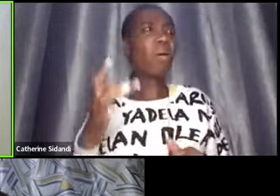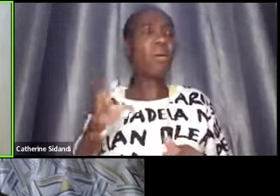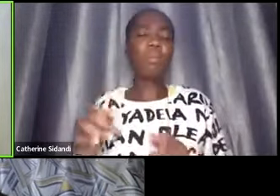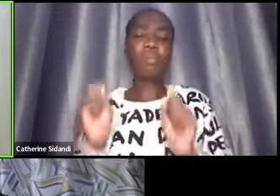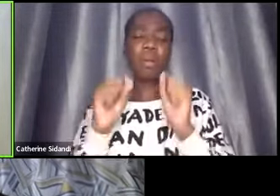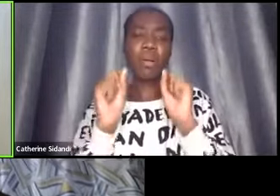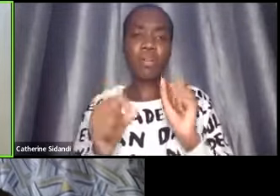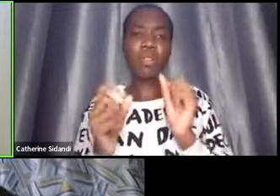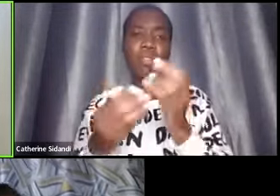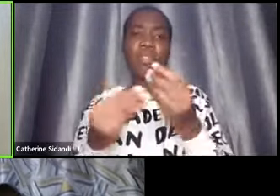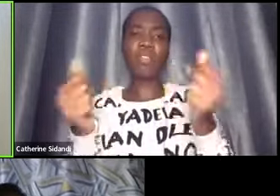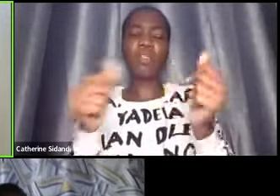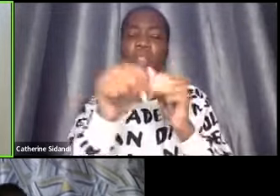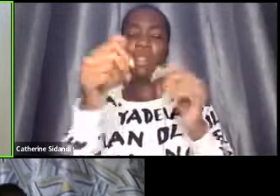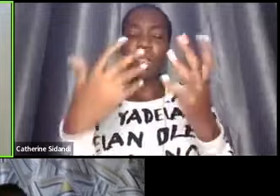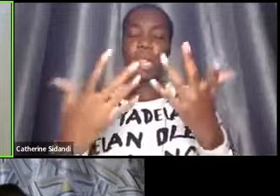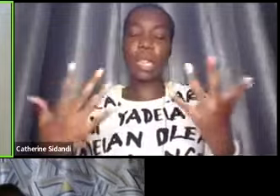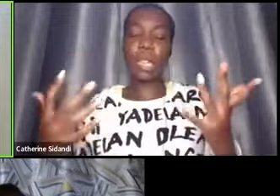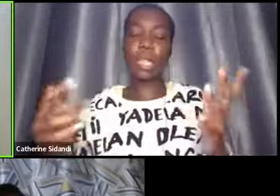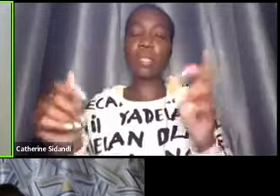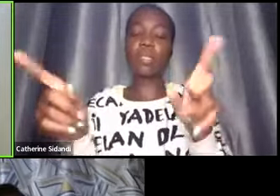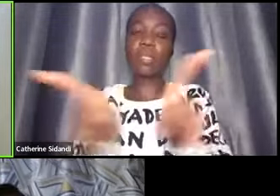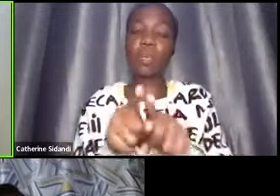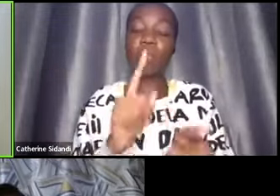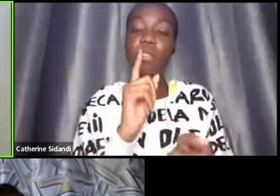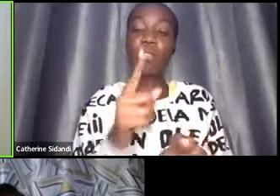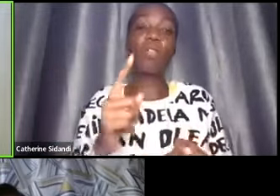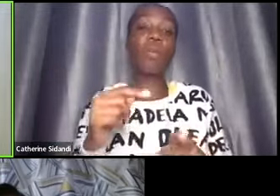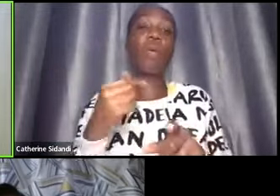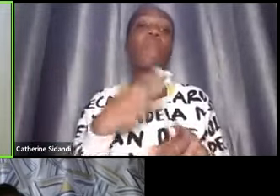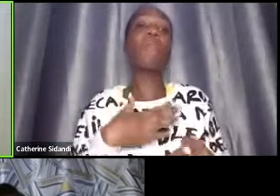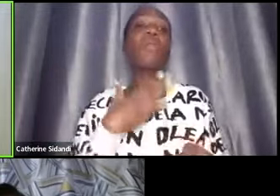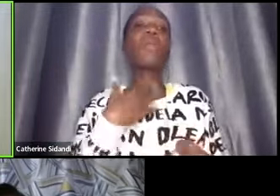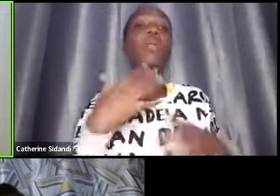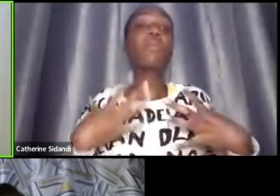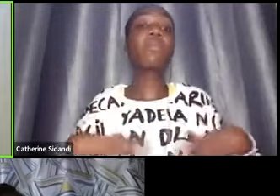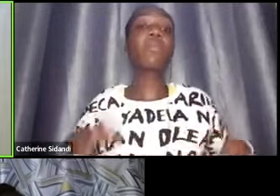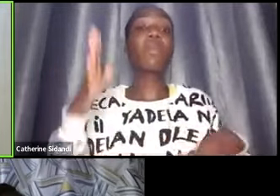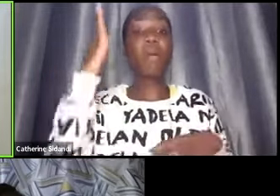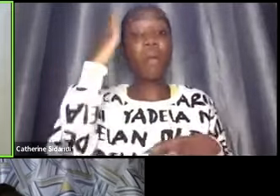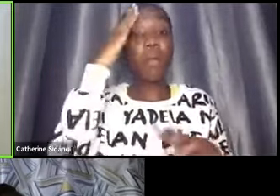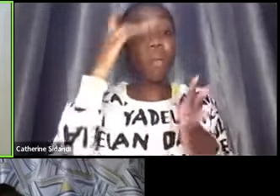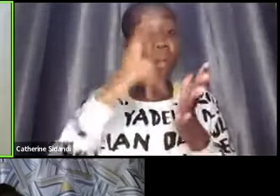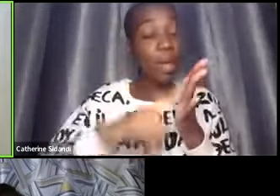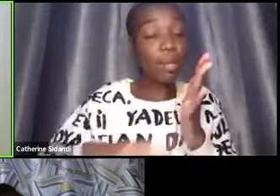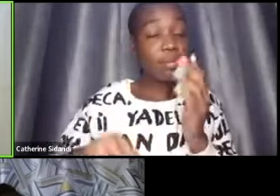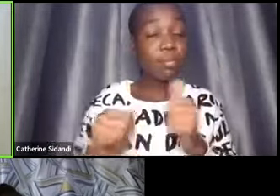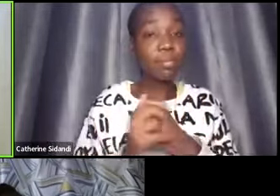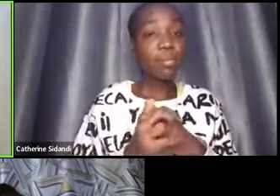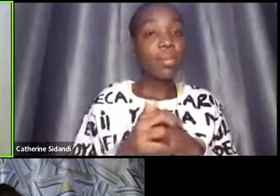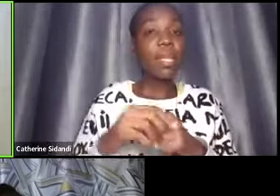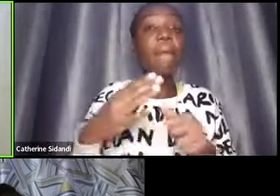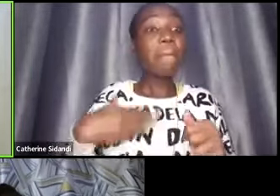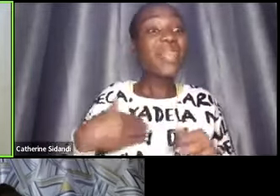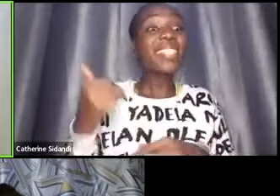nothing that you cannot mediate. But lastly, what I want our people to know, I've been in court for all those